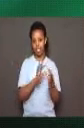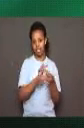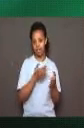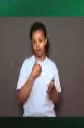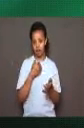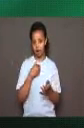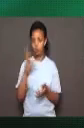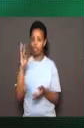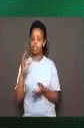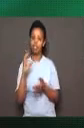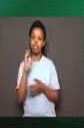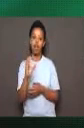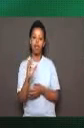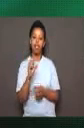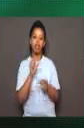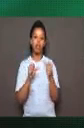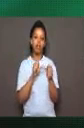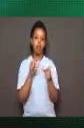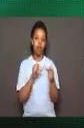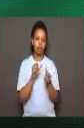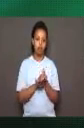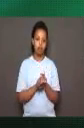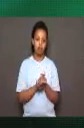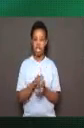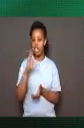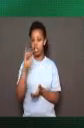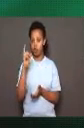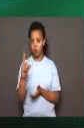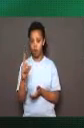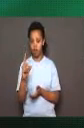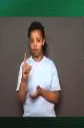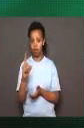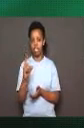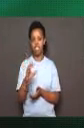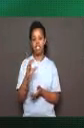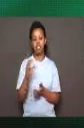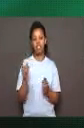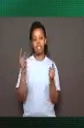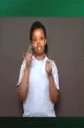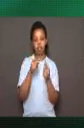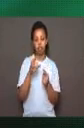6 carbon atoms, C1 through C6.